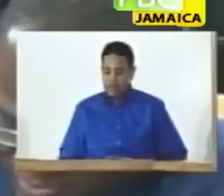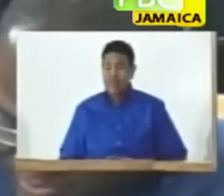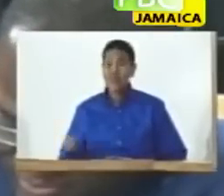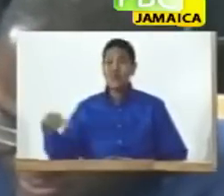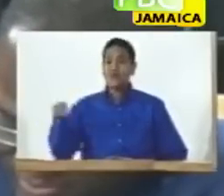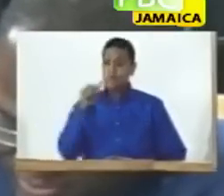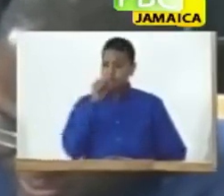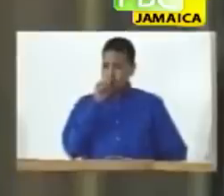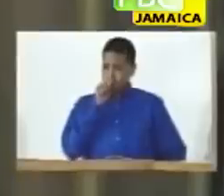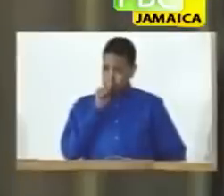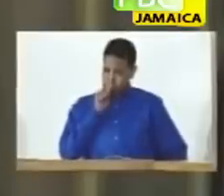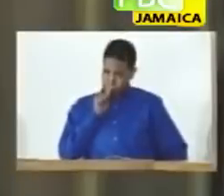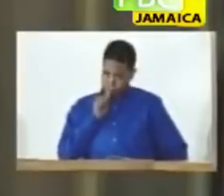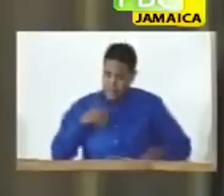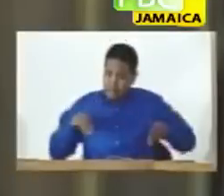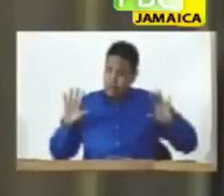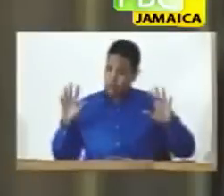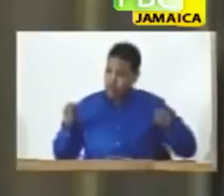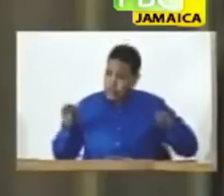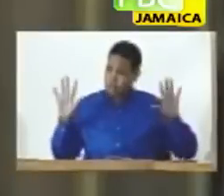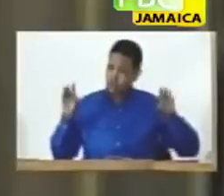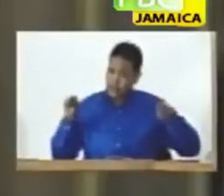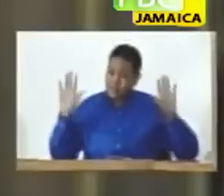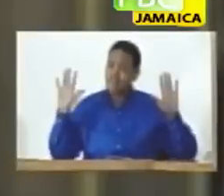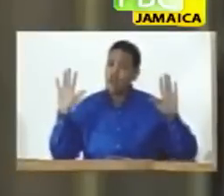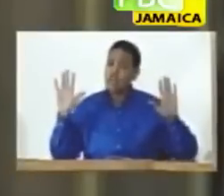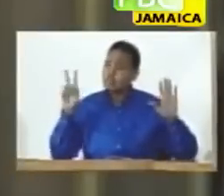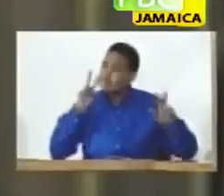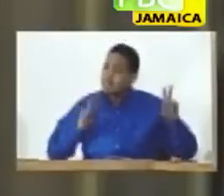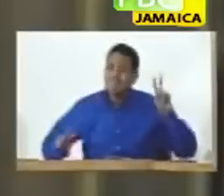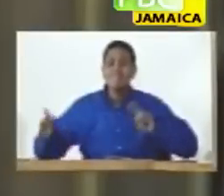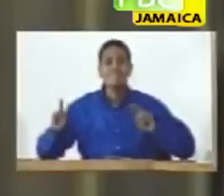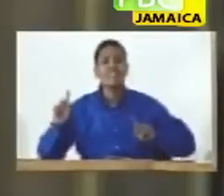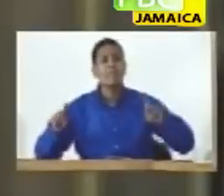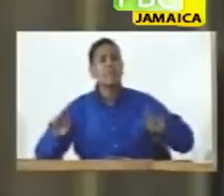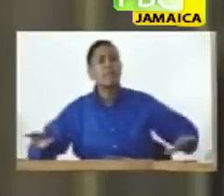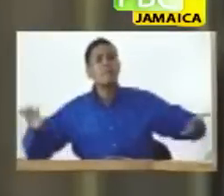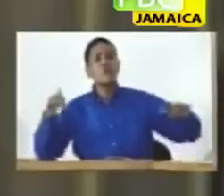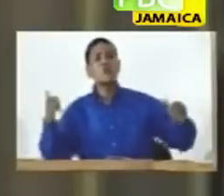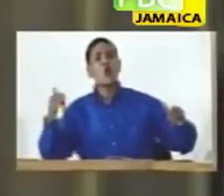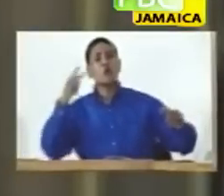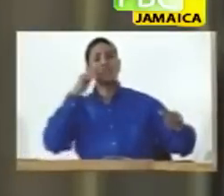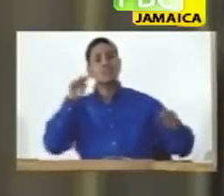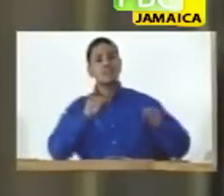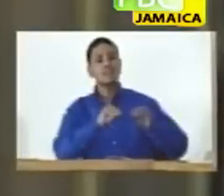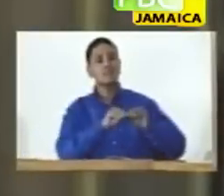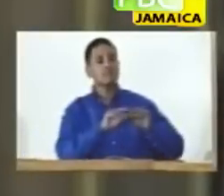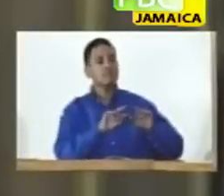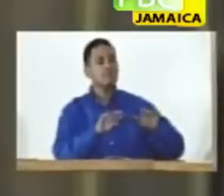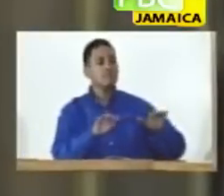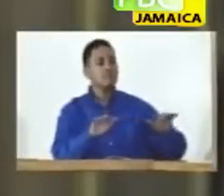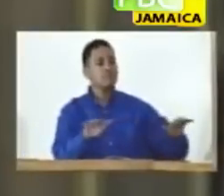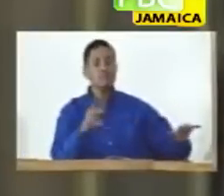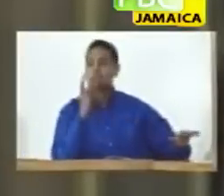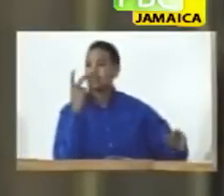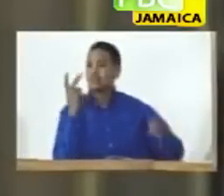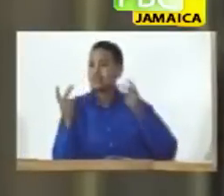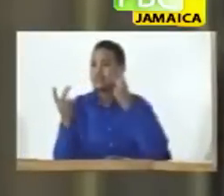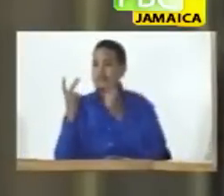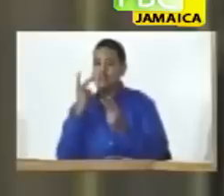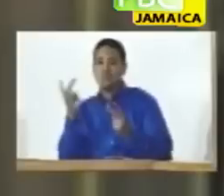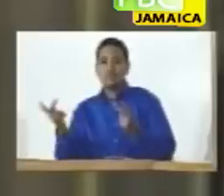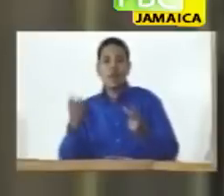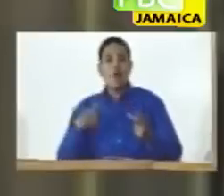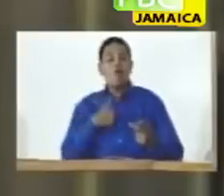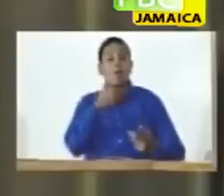Our collective sacrifices as a people are bearing fruit, and we are better placed